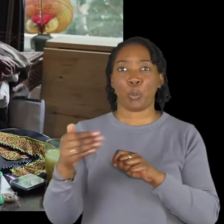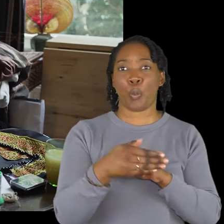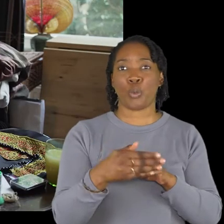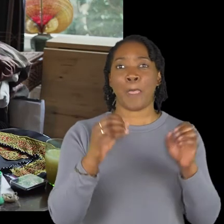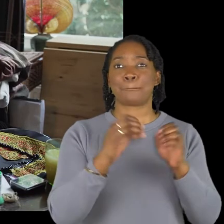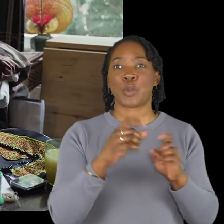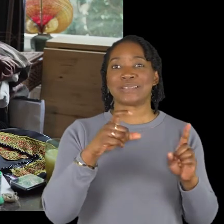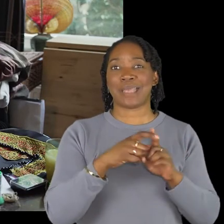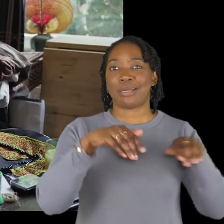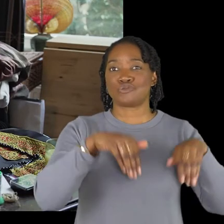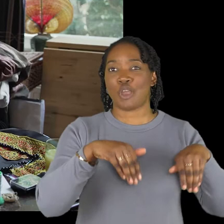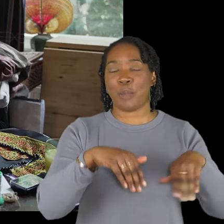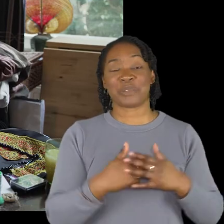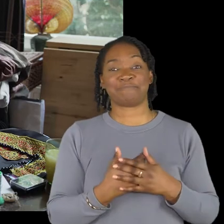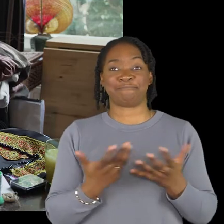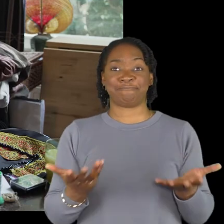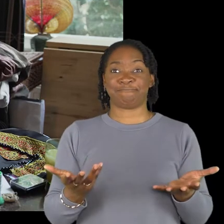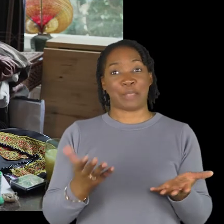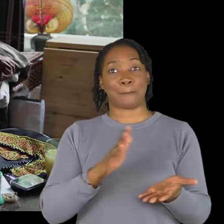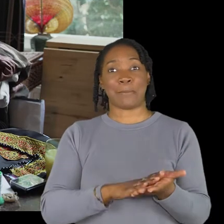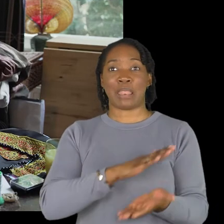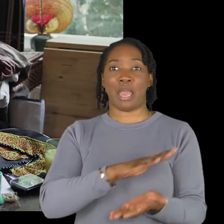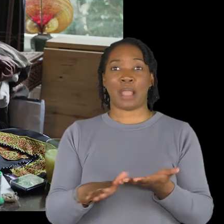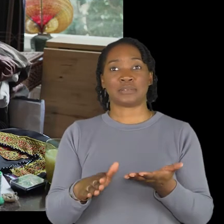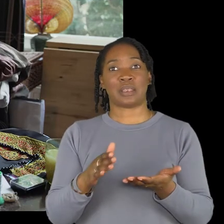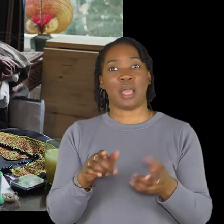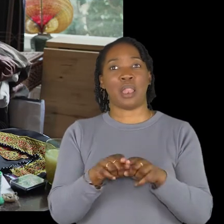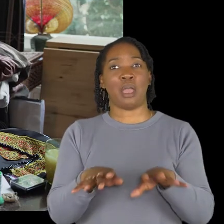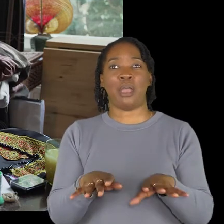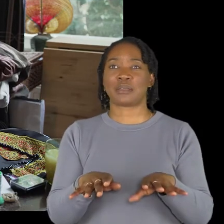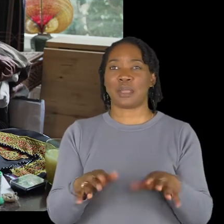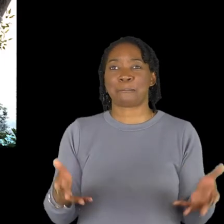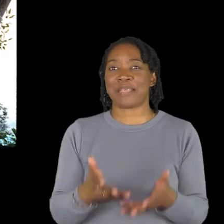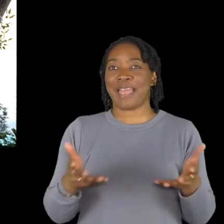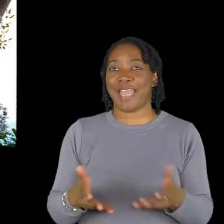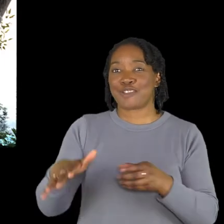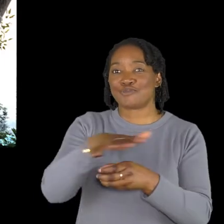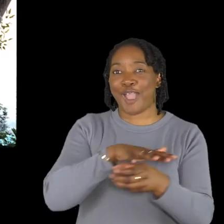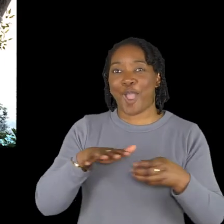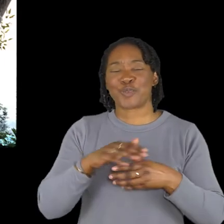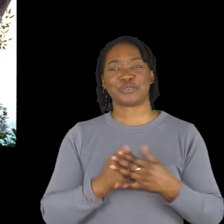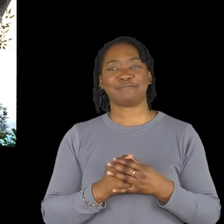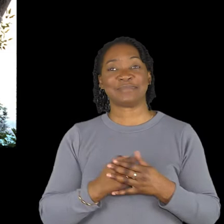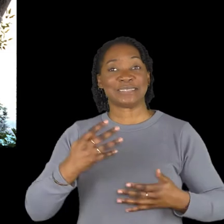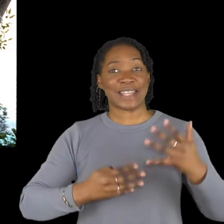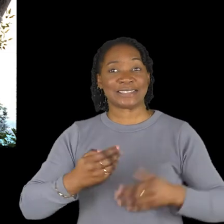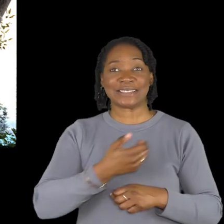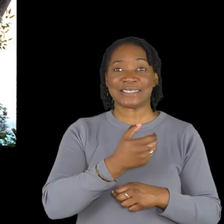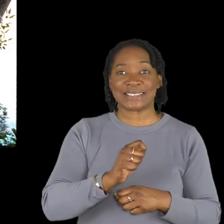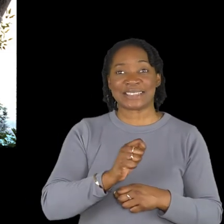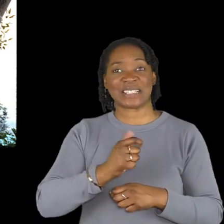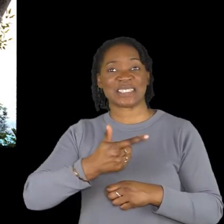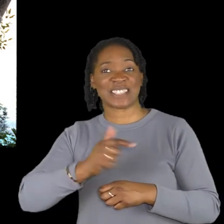and would just, you know, Manhattan just became my playground. You know, the 60s and